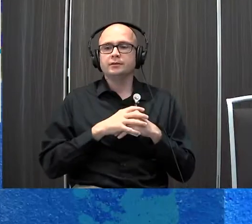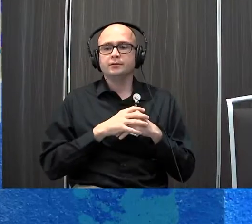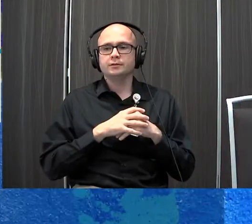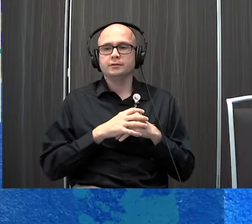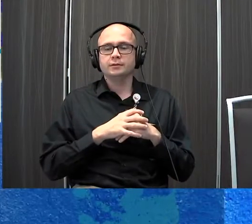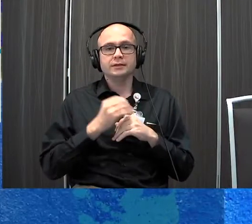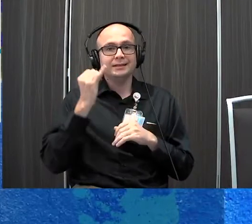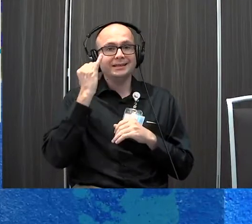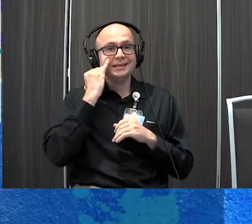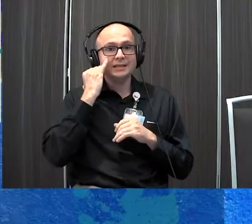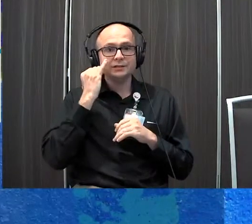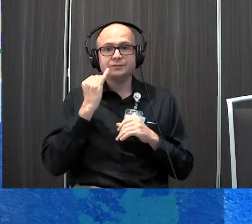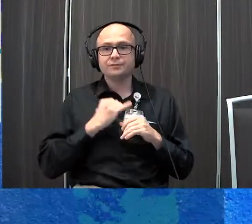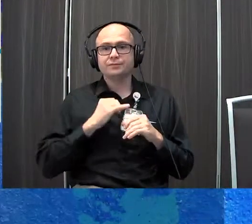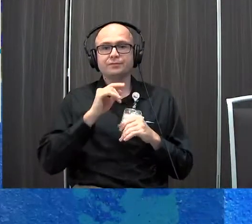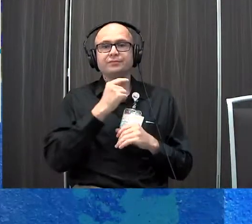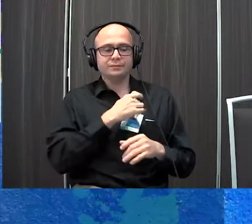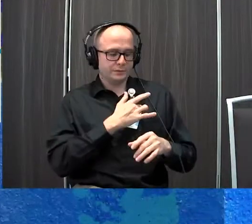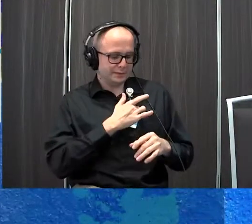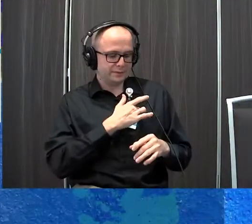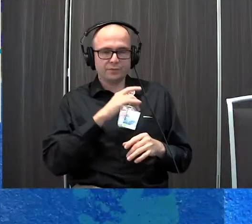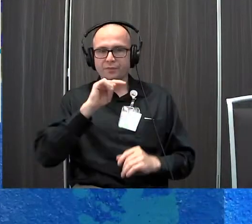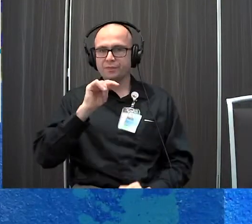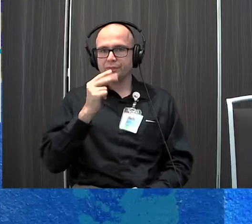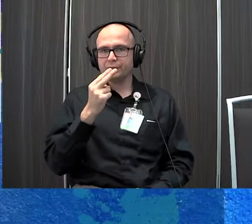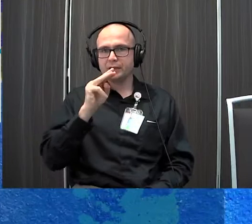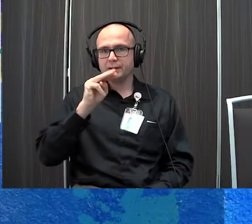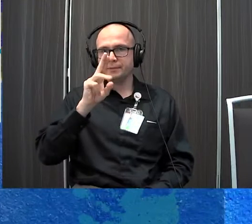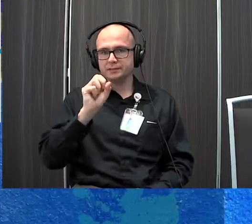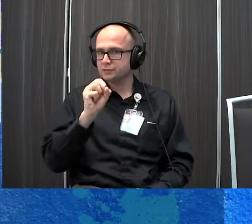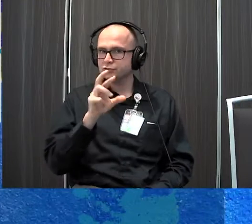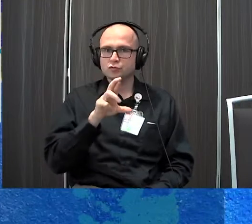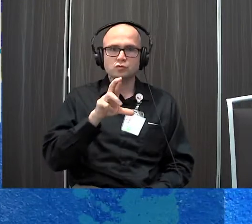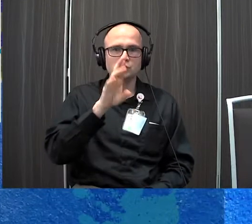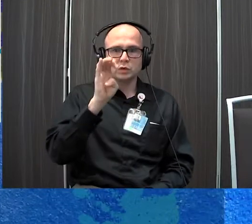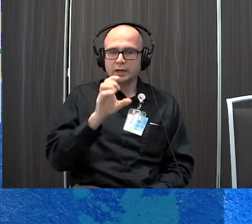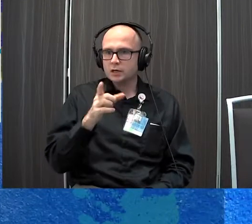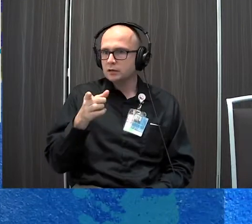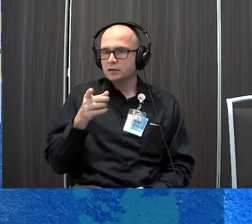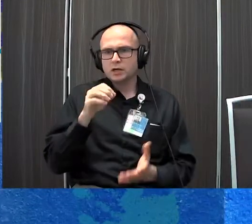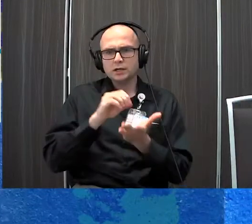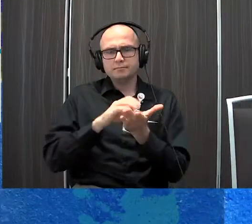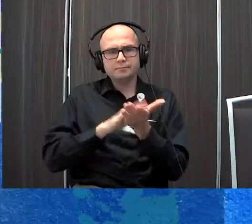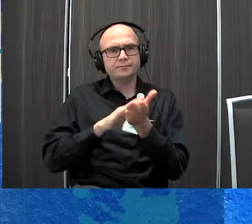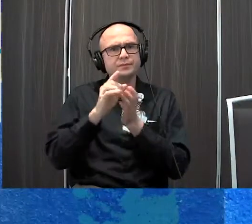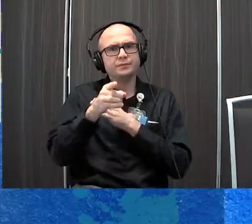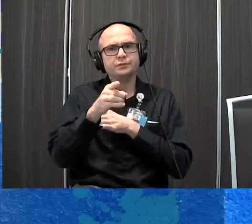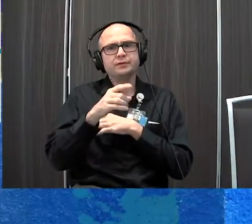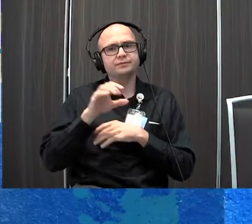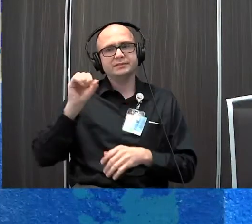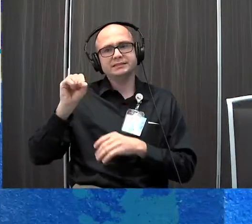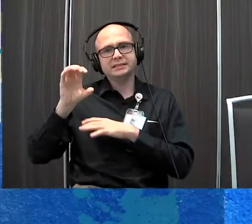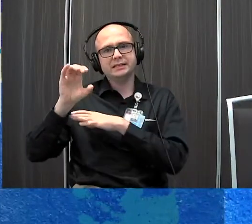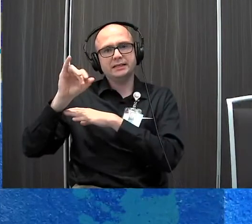if you have an absent thymus at birth, this is quite rare, and I wrote in here that then you would have SCID.